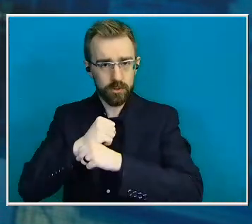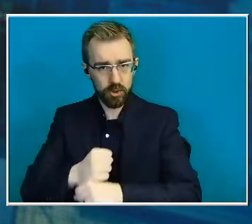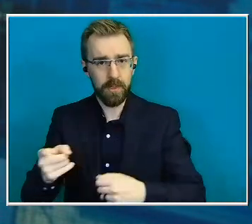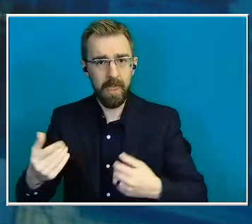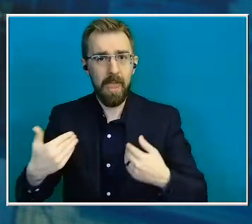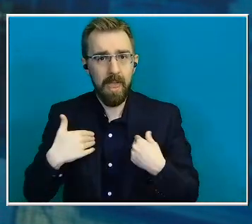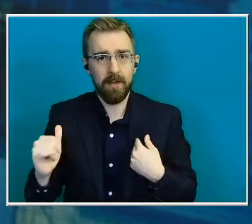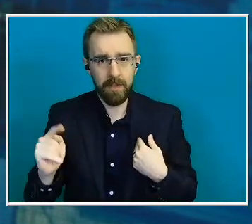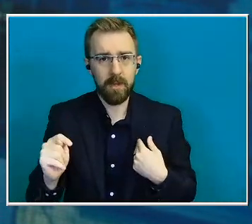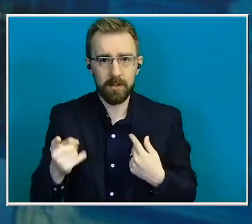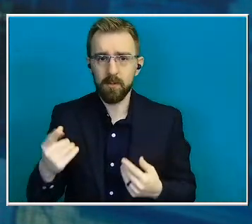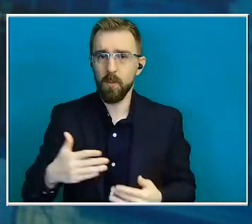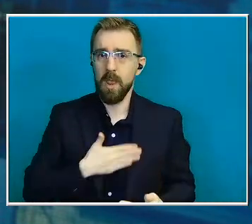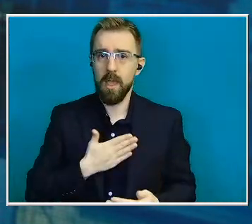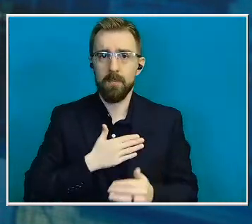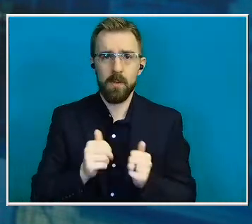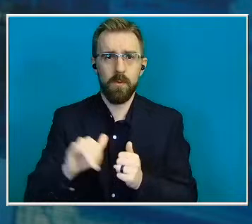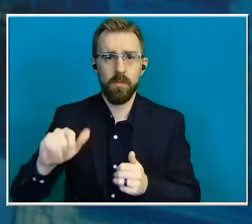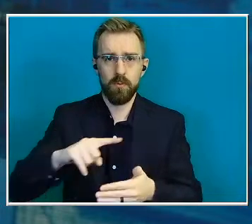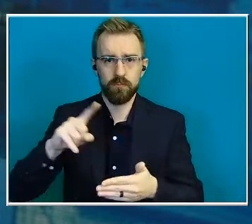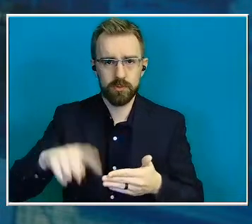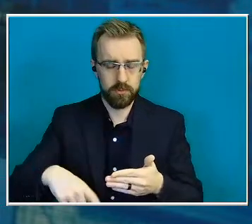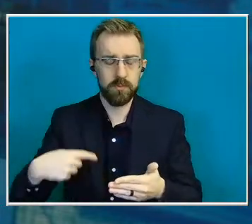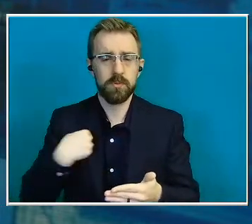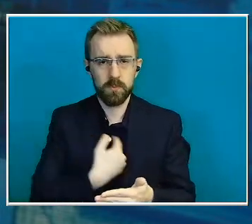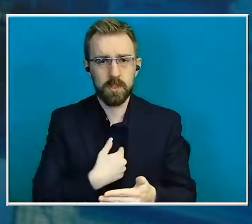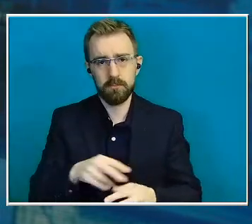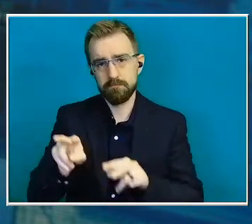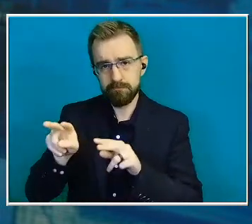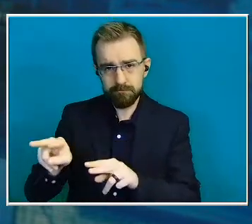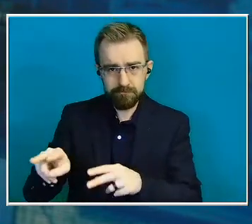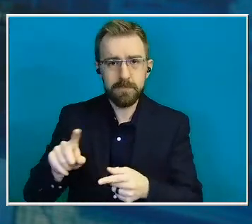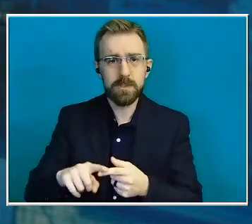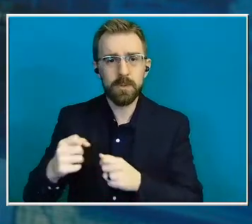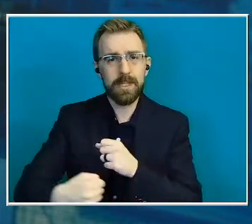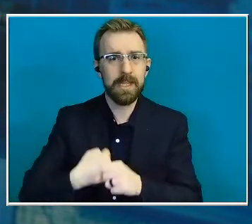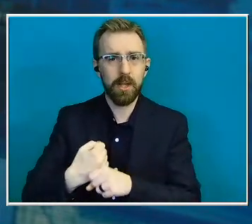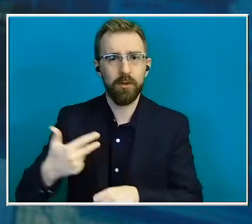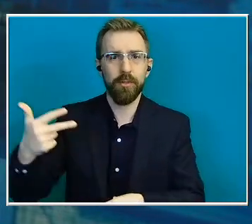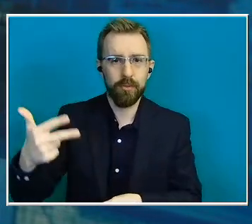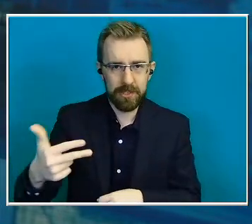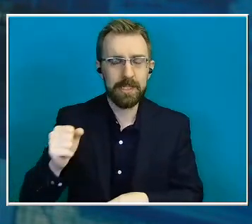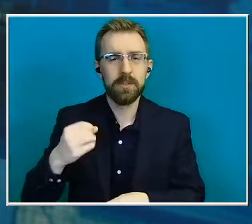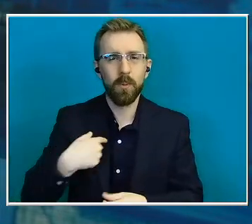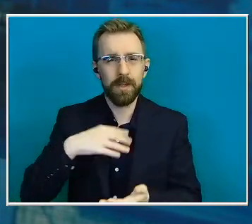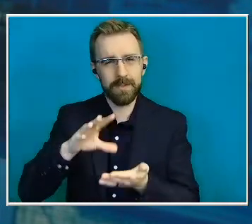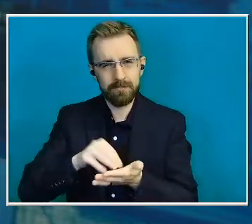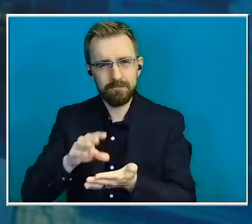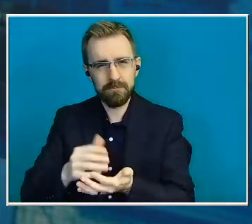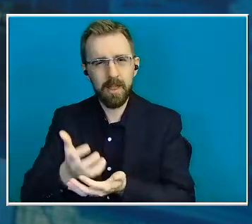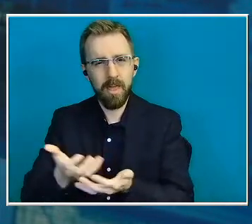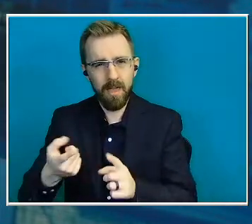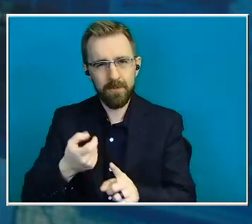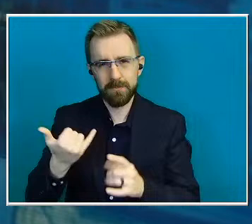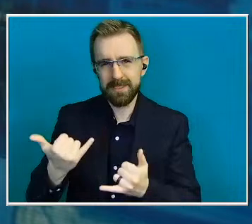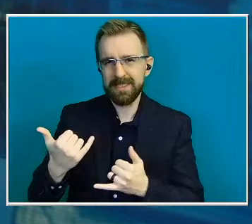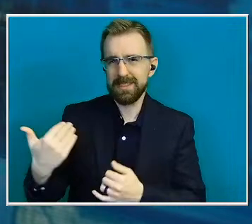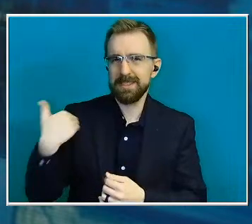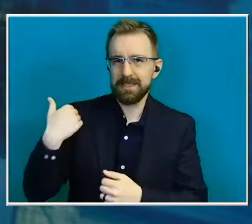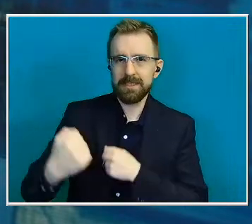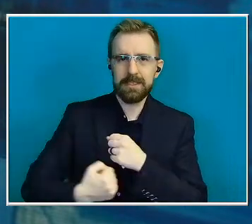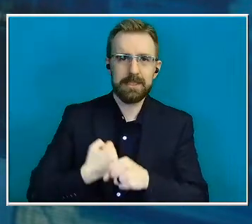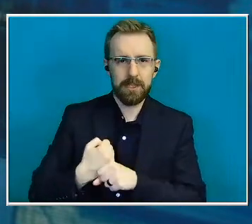happy with those results, and we're looking forward to our year 3. So we've learned a lot from this past year as well as the first